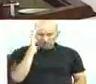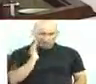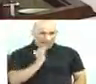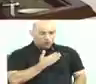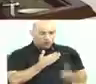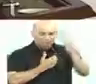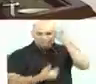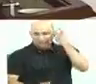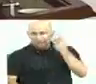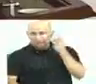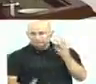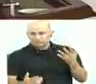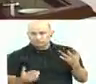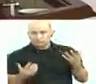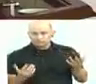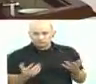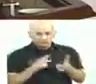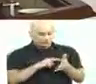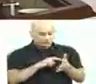our parent,